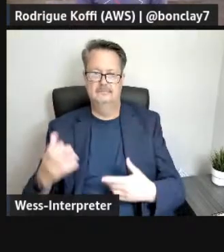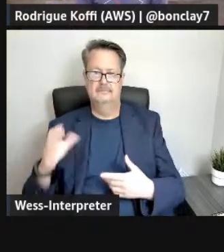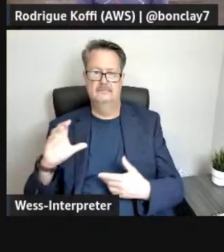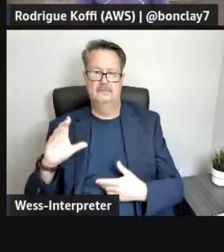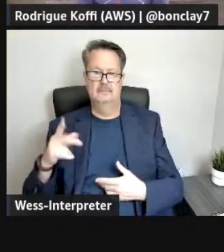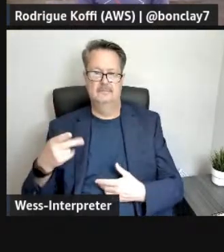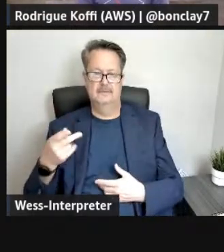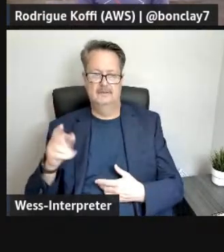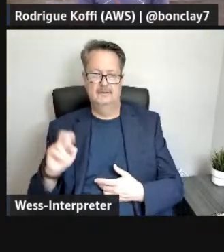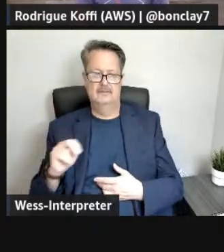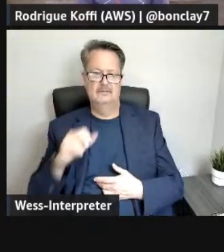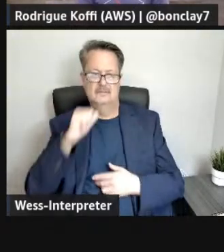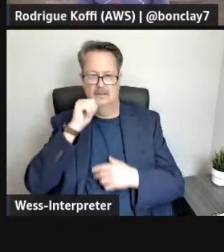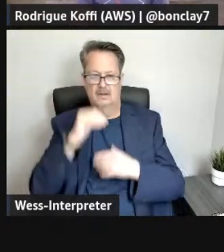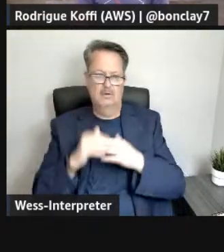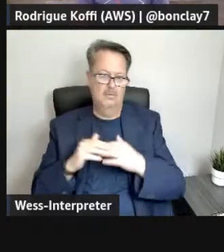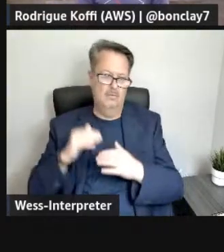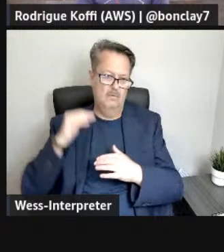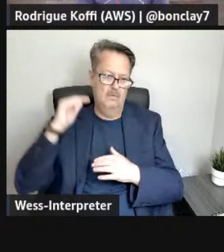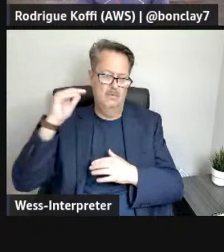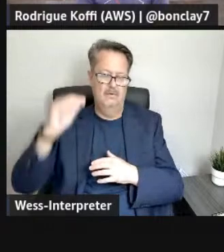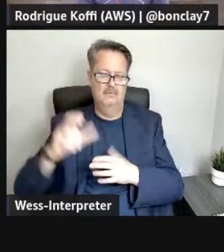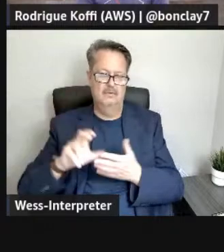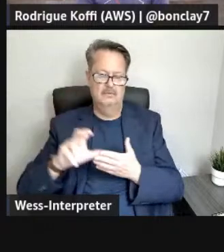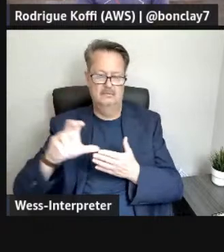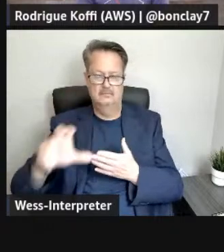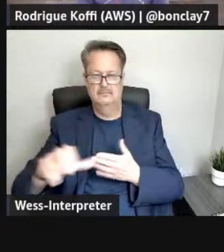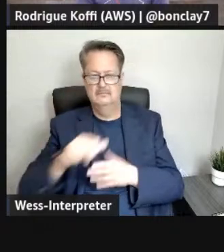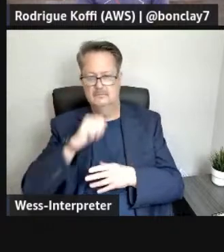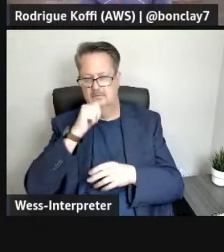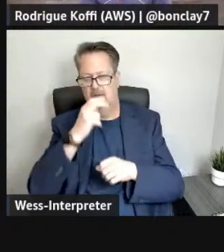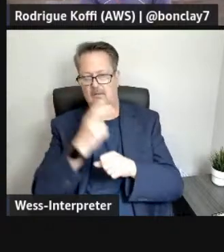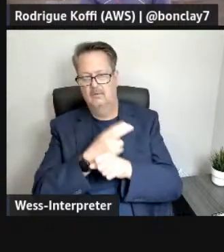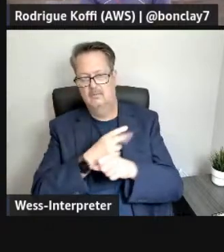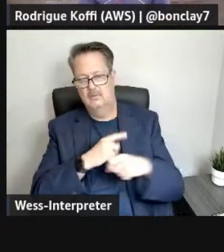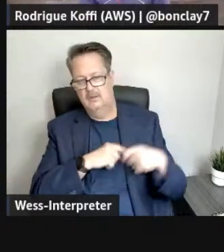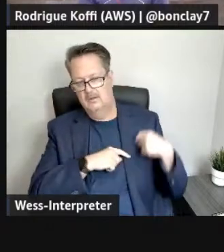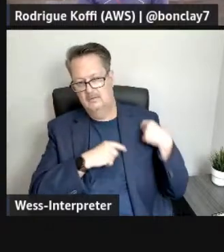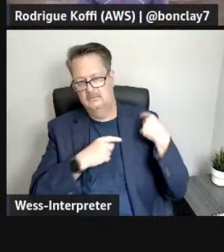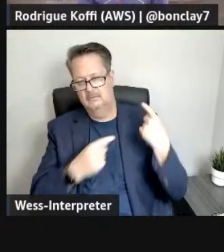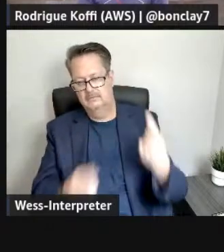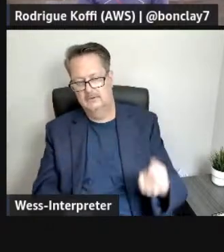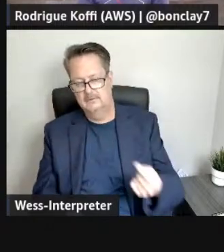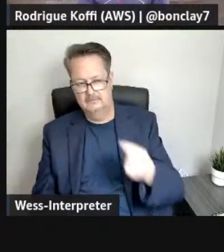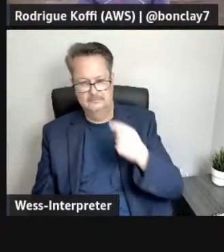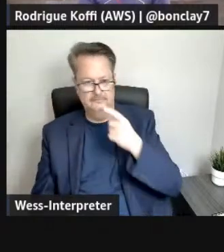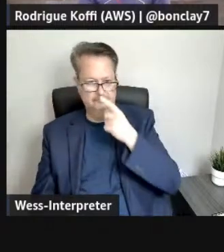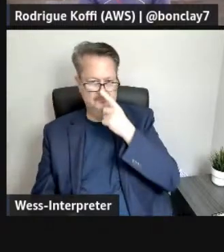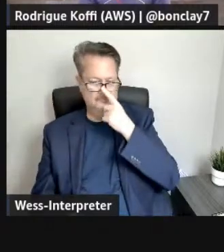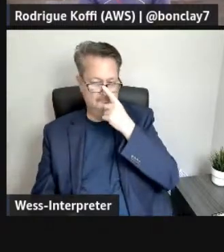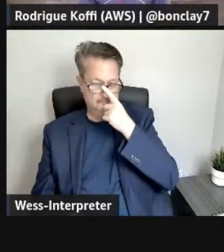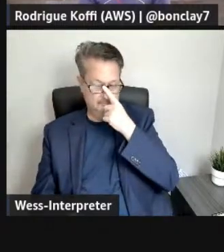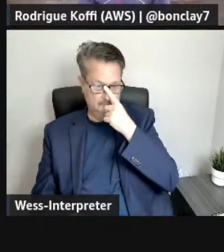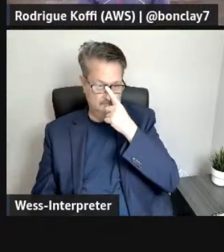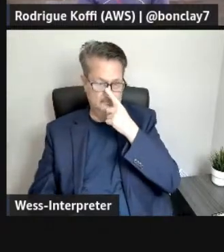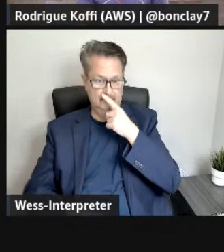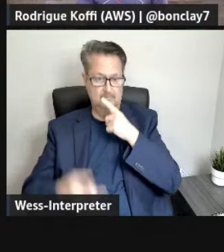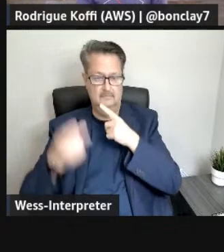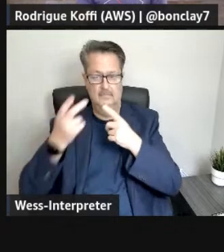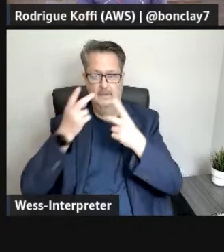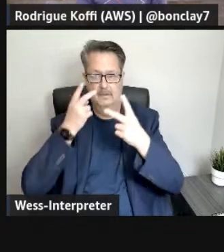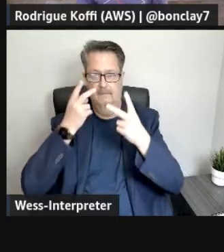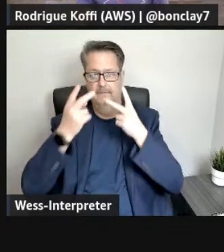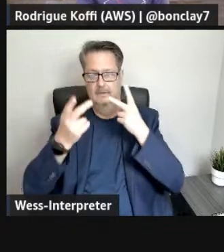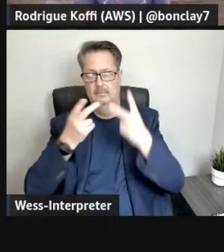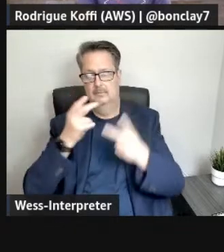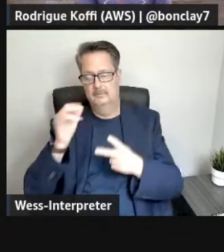and the CPU and memory being unutilized and so on. high availability is easier to set up as well. Take